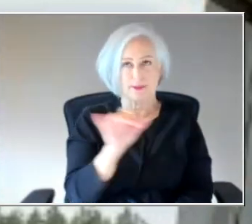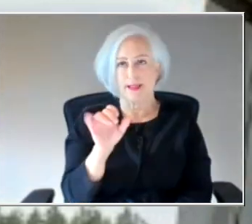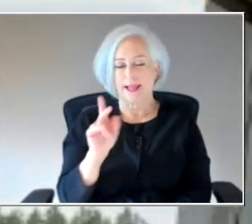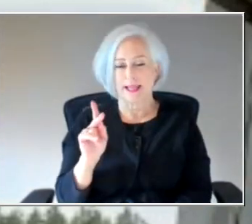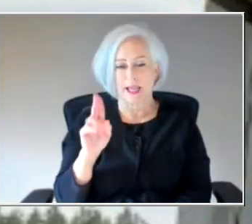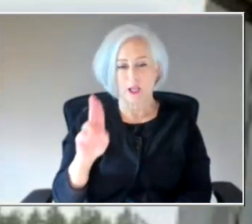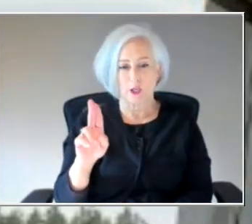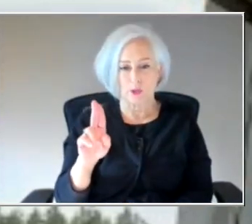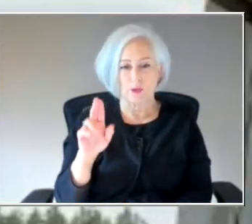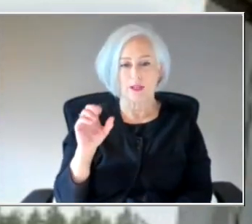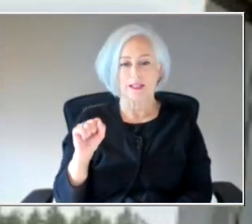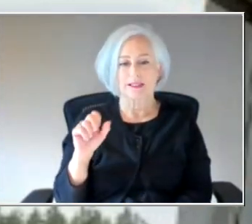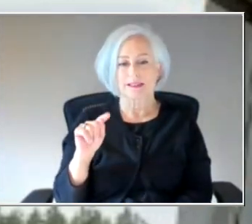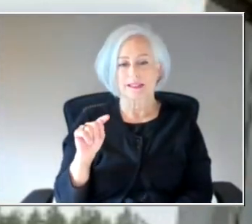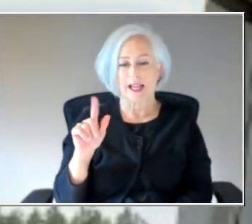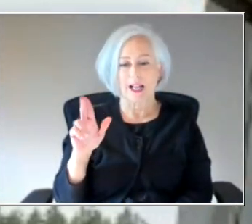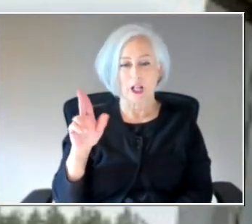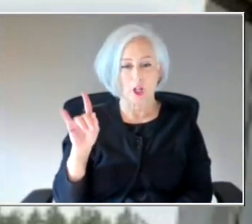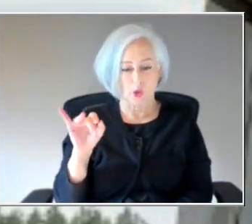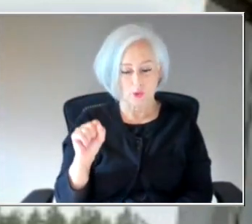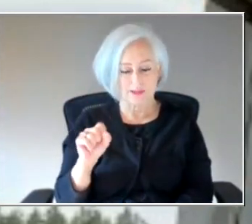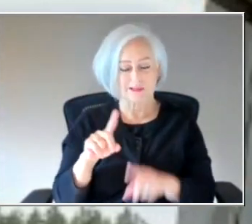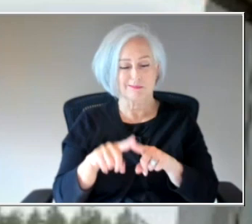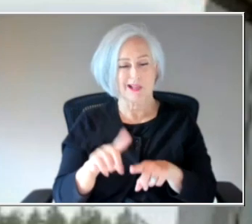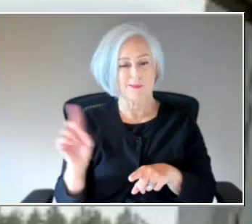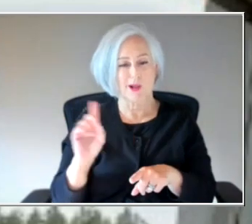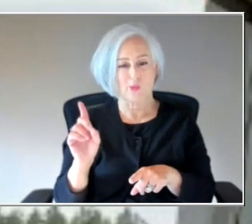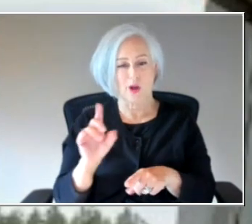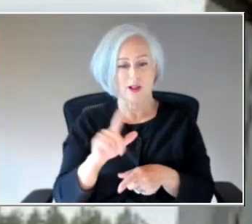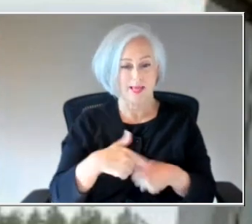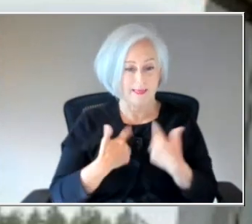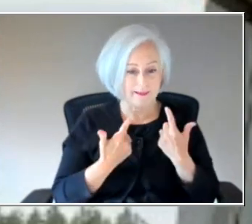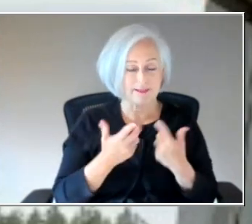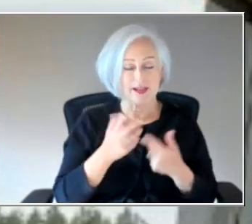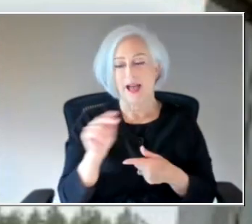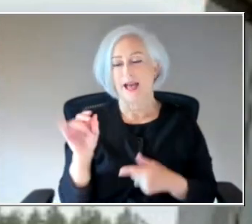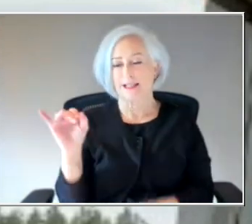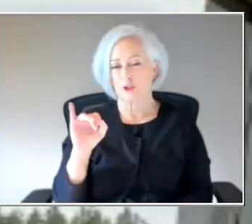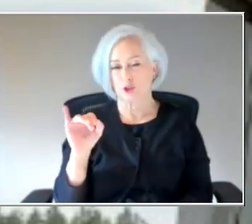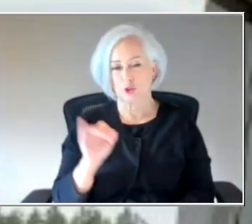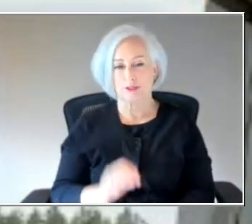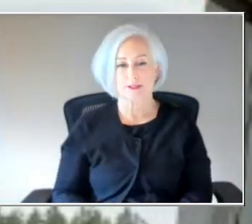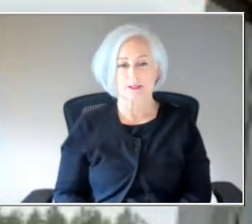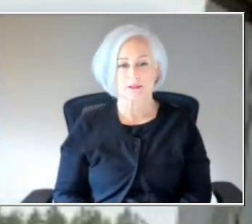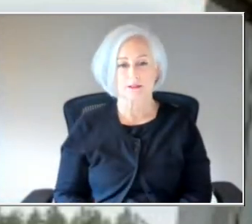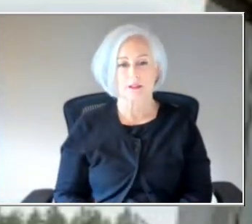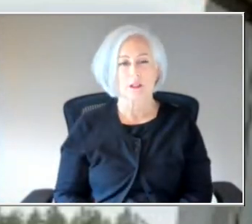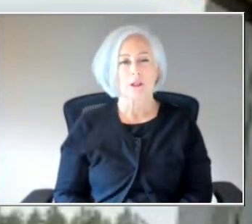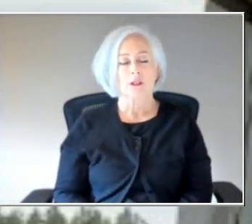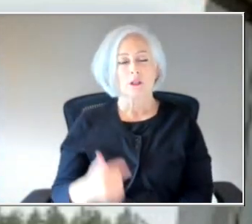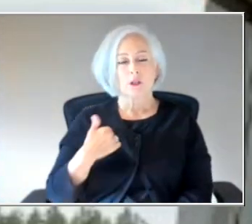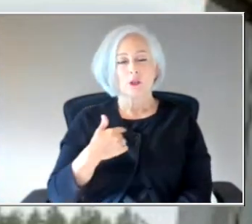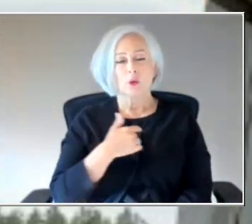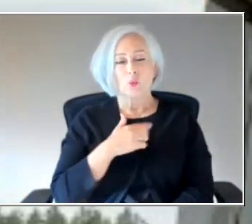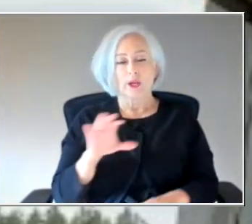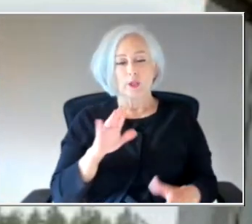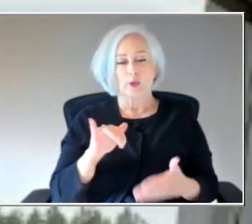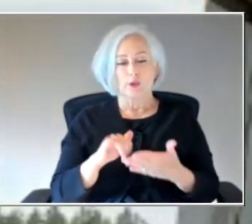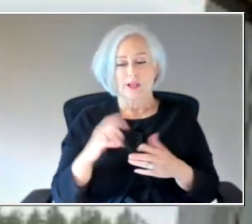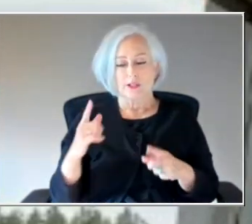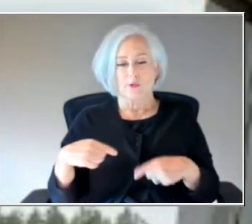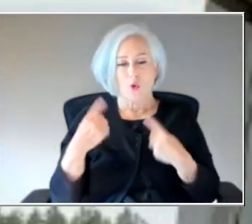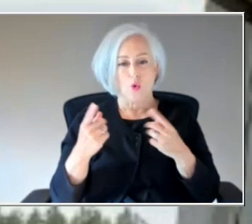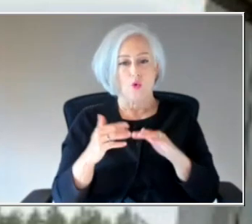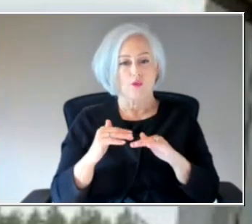on insurance where they live. So we believe, and we've been doing this for over a decade, to make sure that there's a good